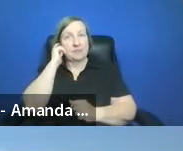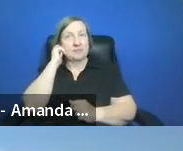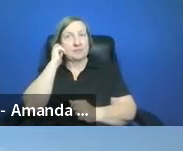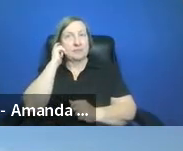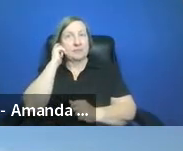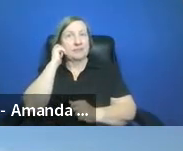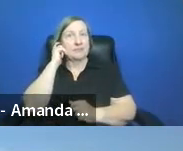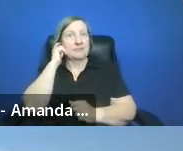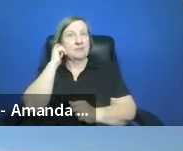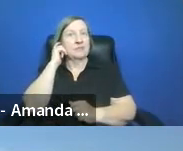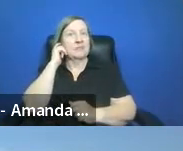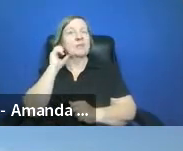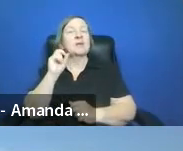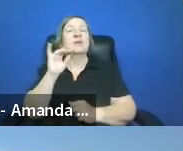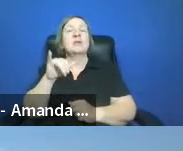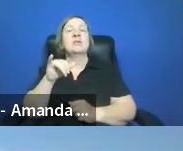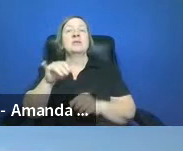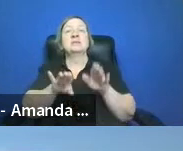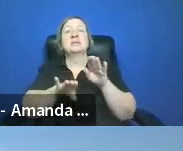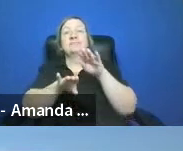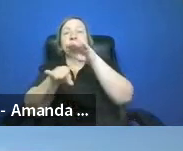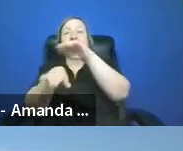Okay, so this is the stacked